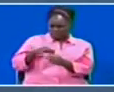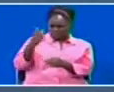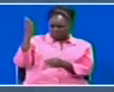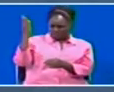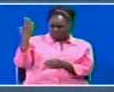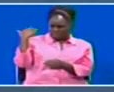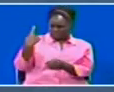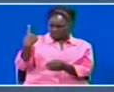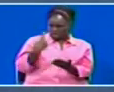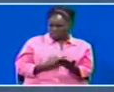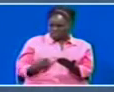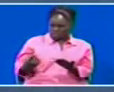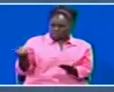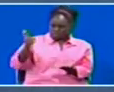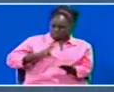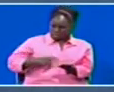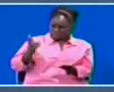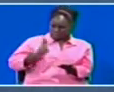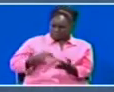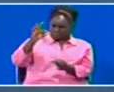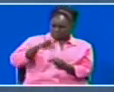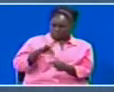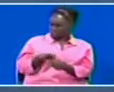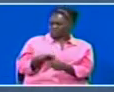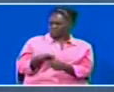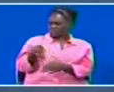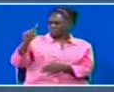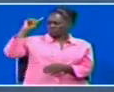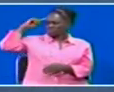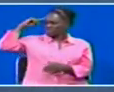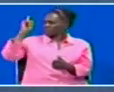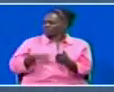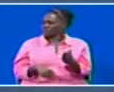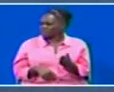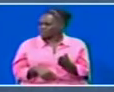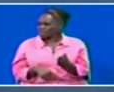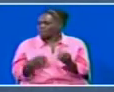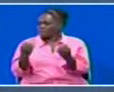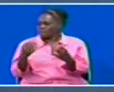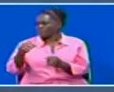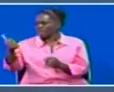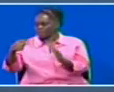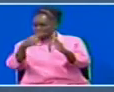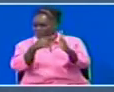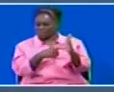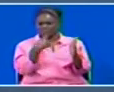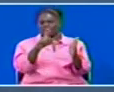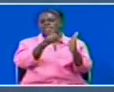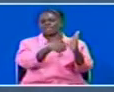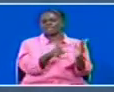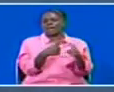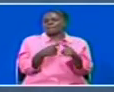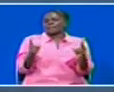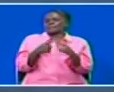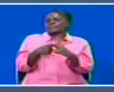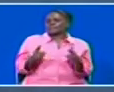The last one week of voter registration, what's been your take? We'll get into, you know, a number of things that have been said. But let's